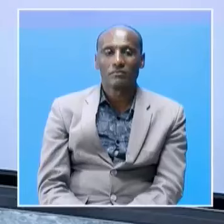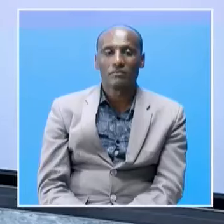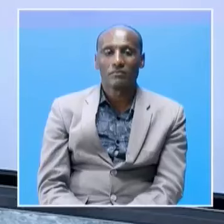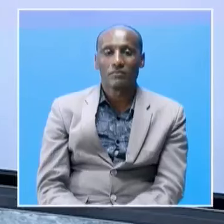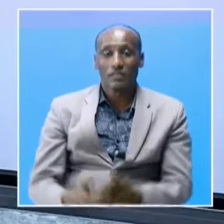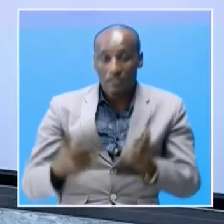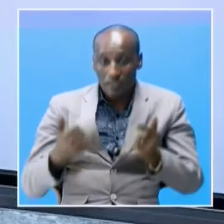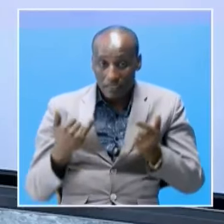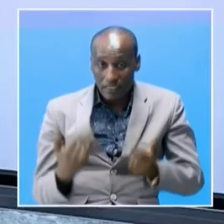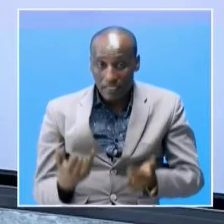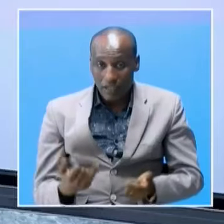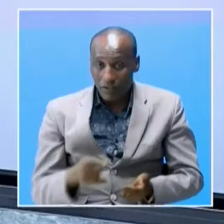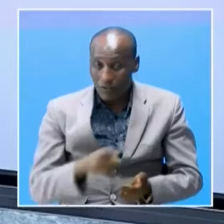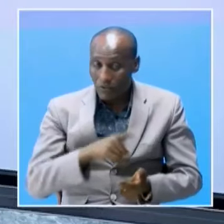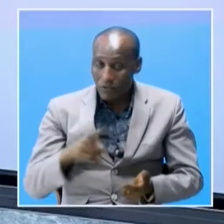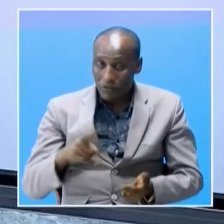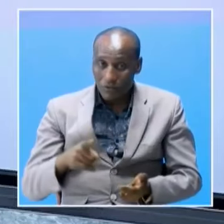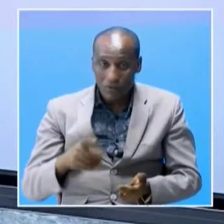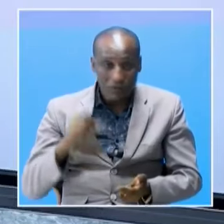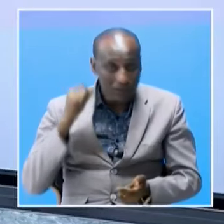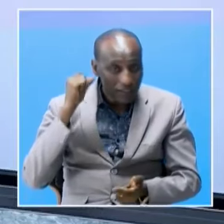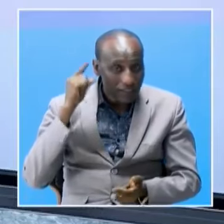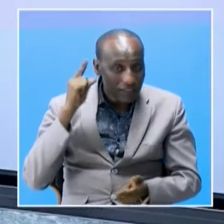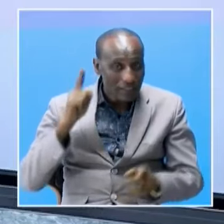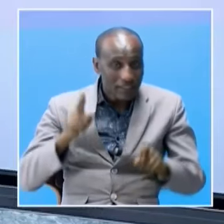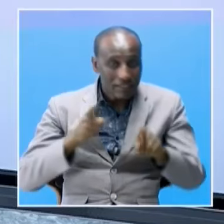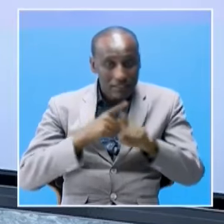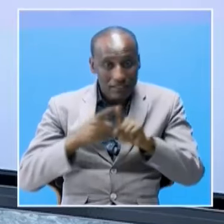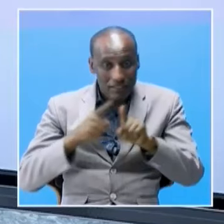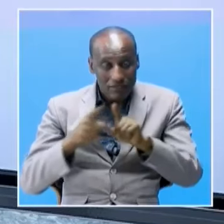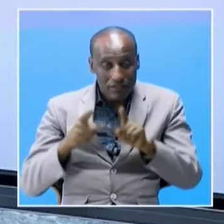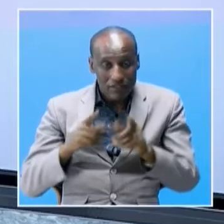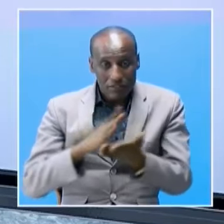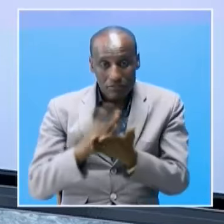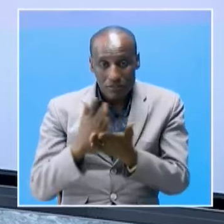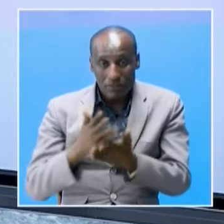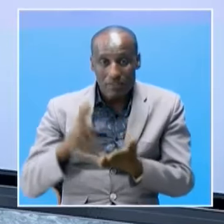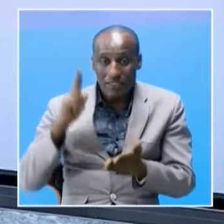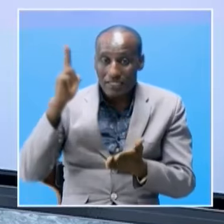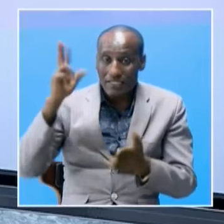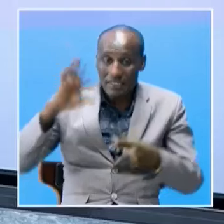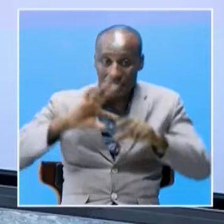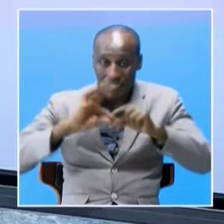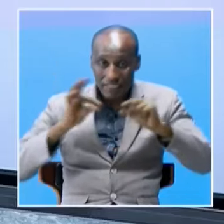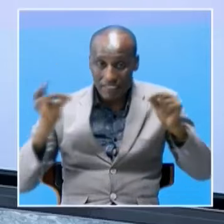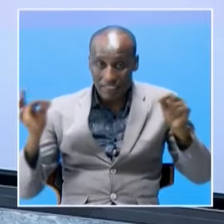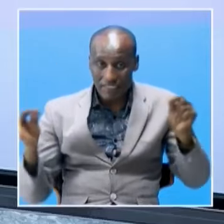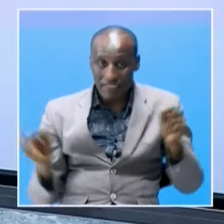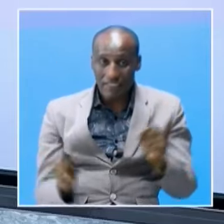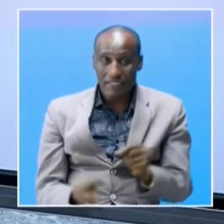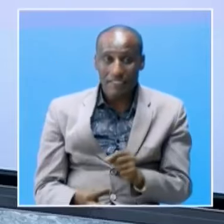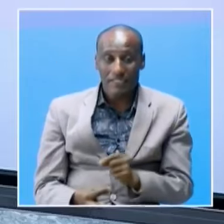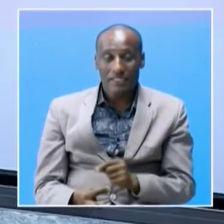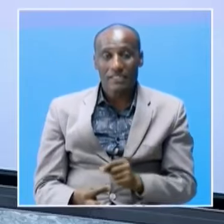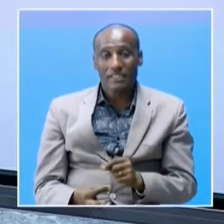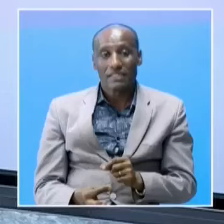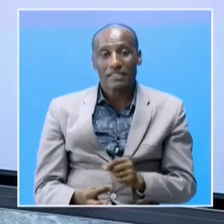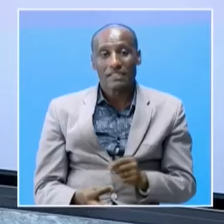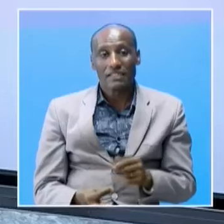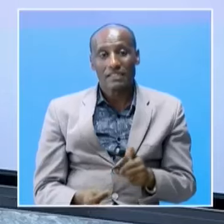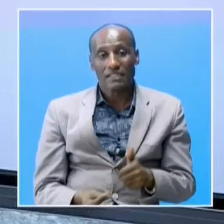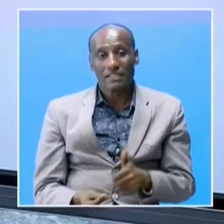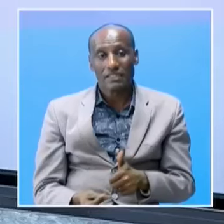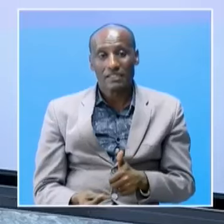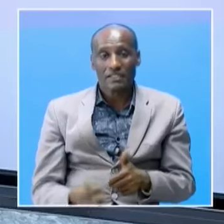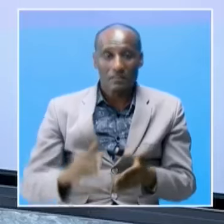Now, do you understand or can you tell the difference between these three? Yes? Yes, the possibility of these three is